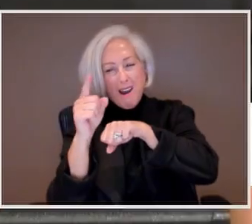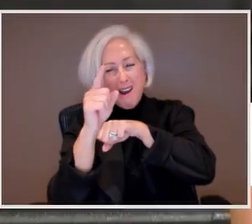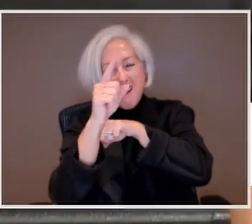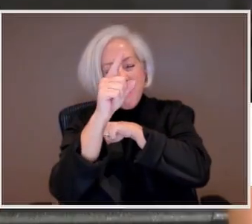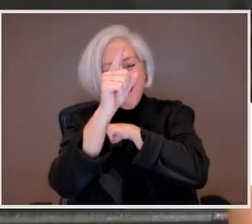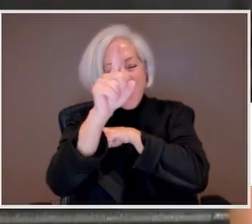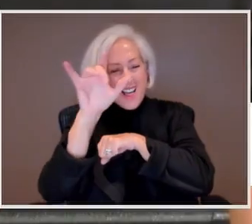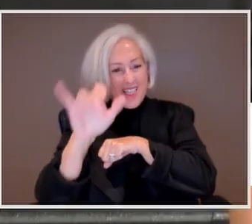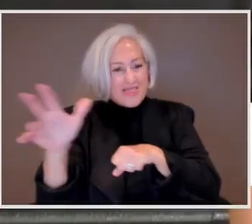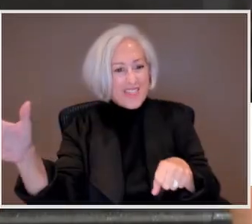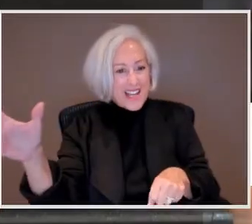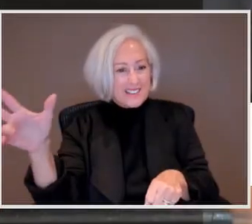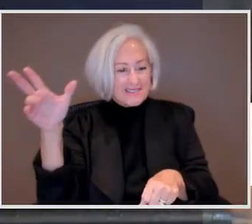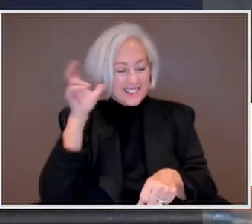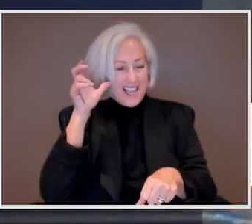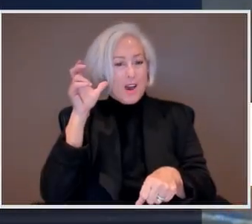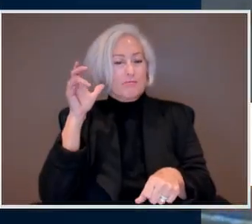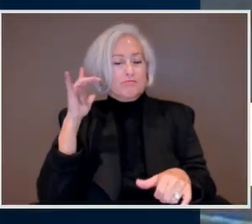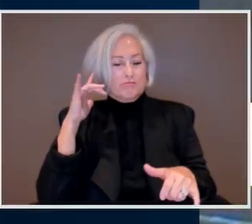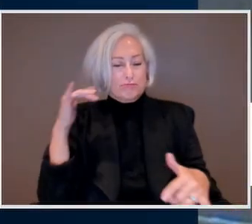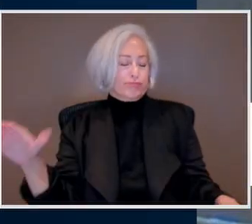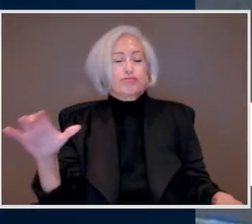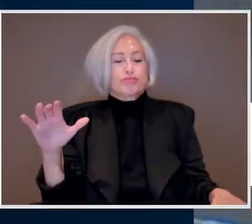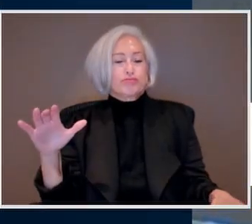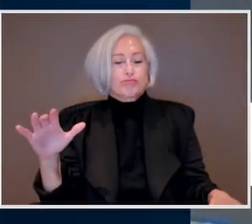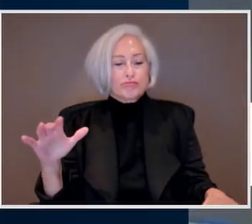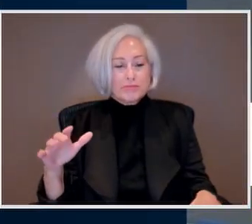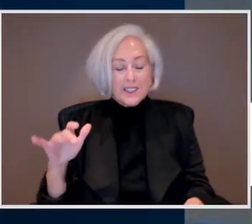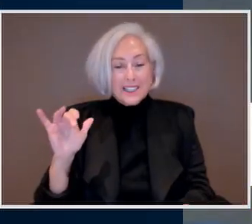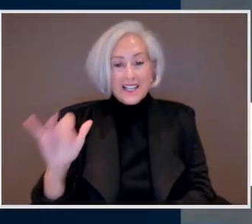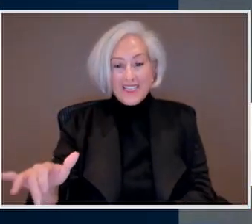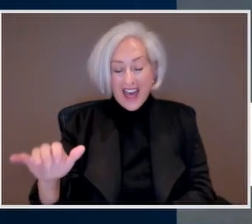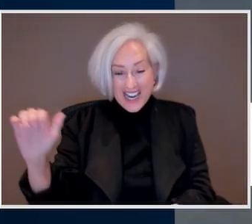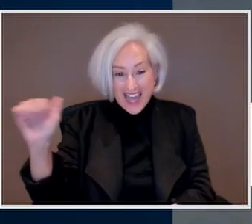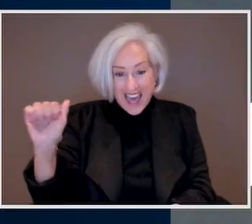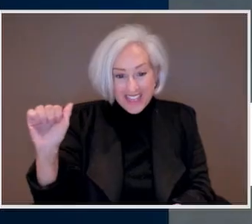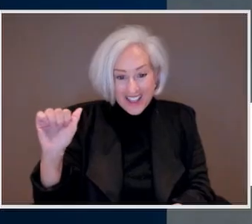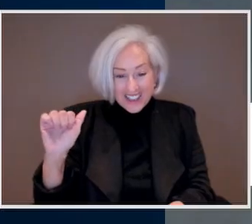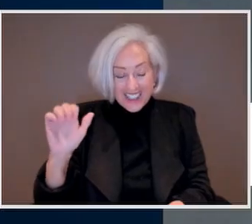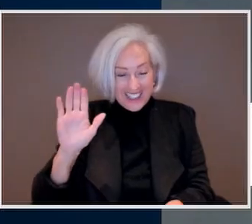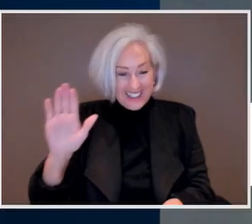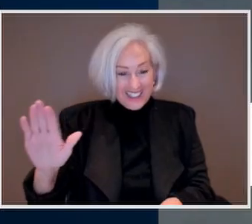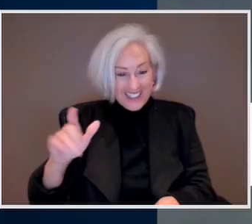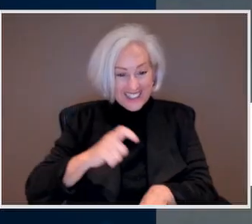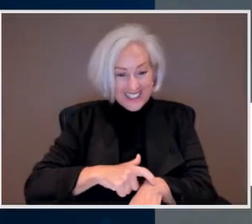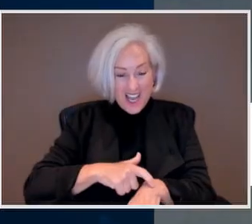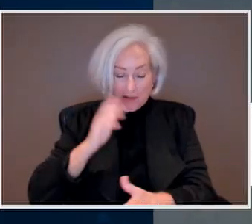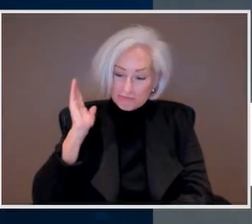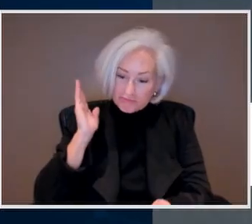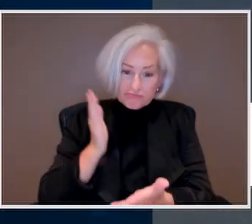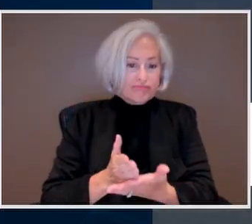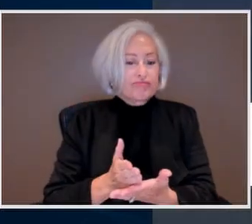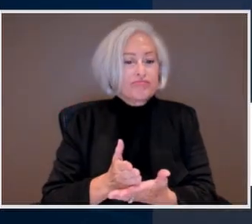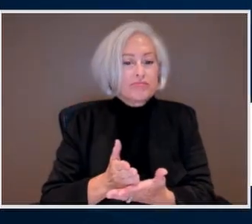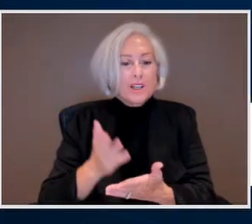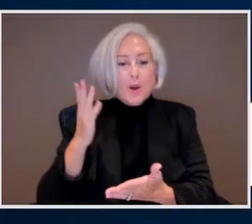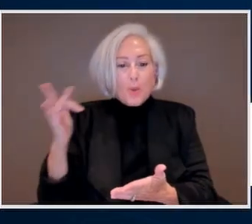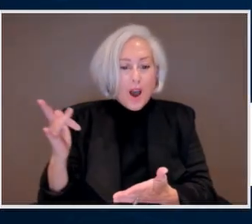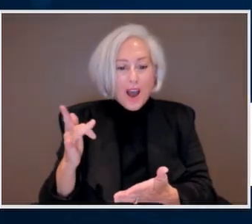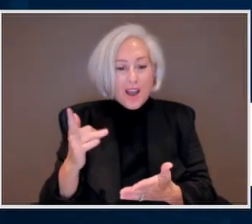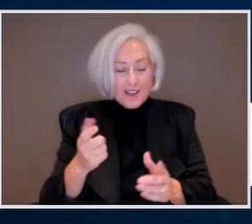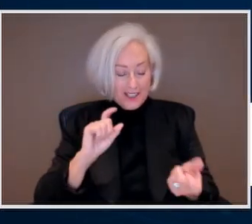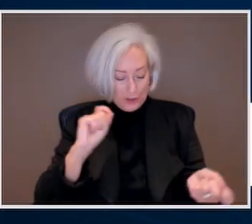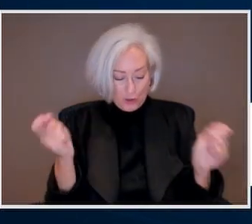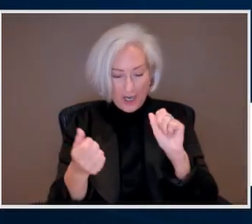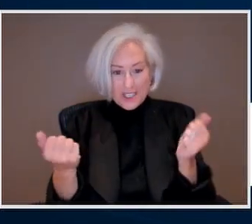Coming up, how that single sound stopped this high school athlete's season and changed everything, from surgery to rehab, and the care team